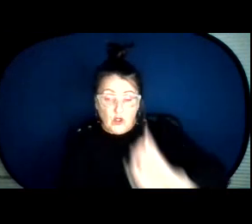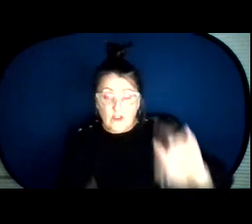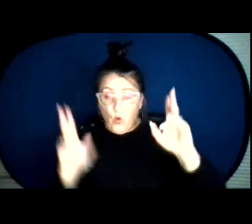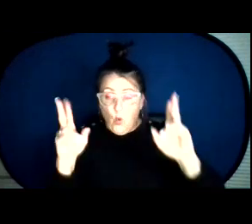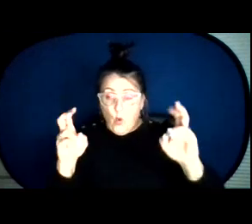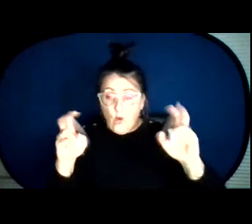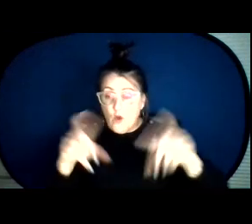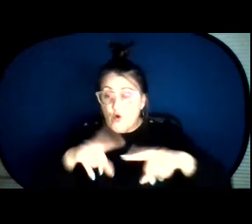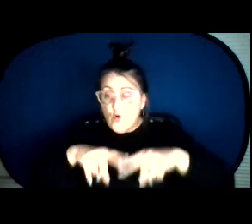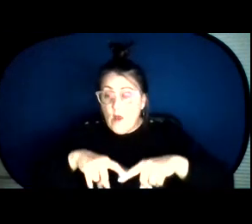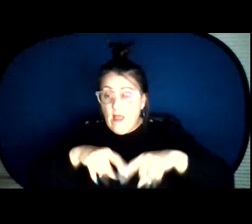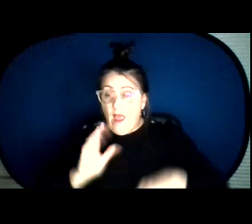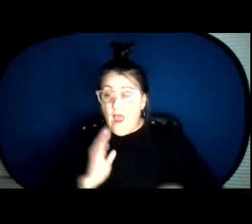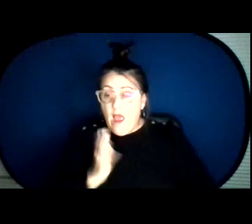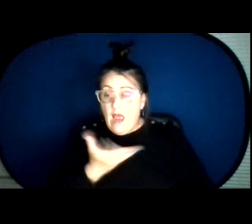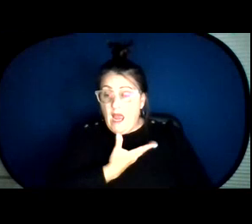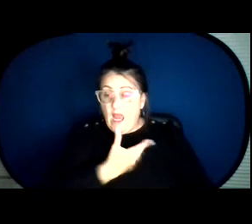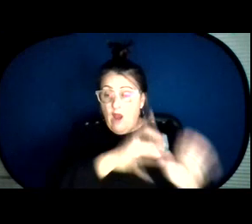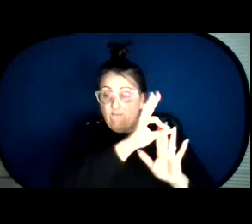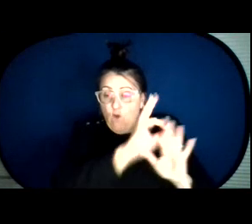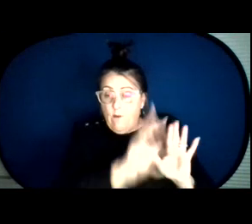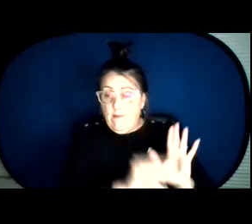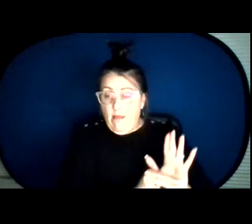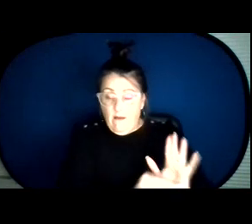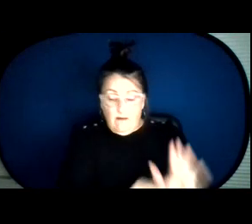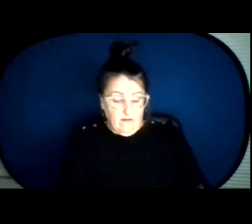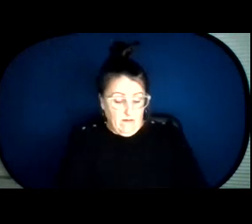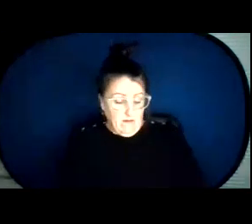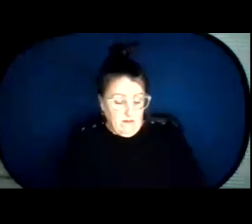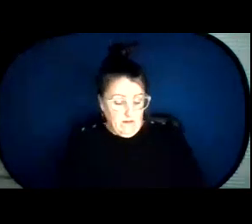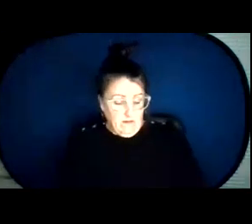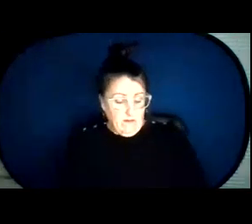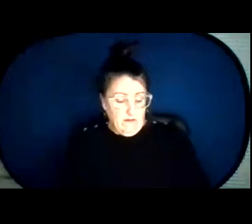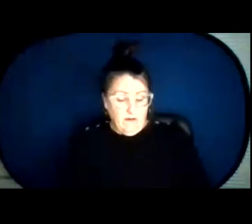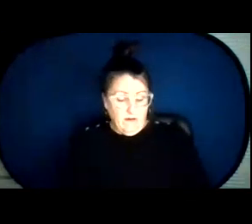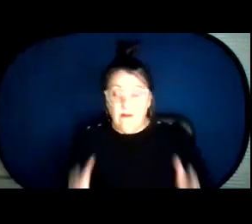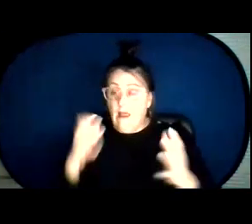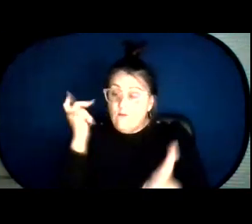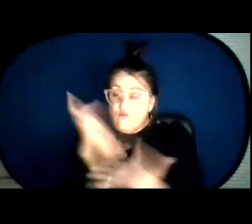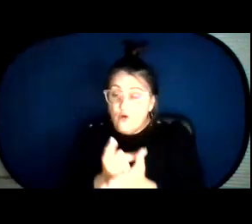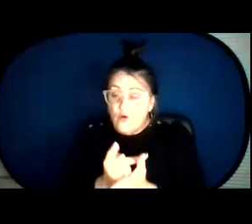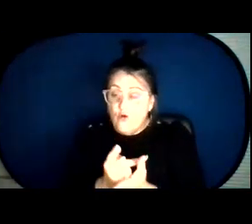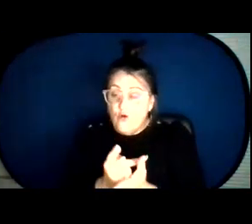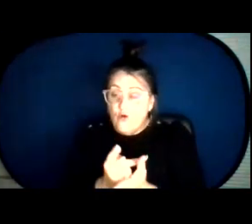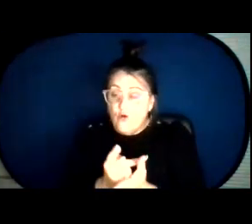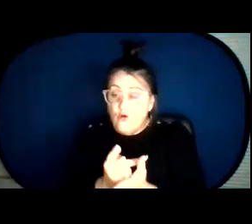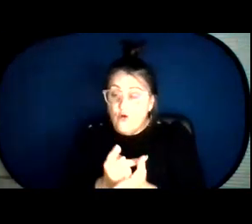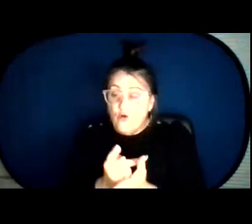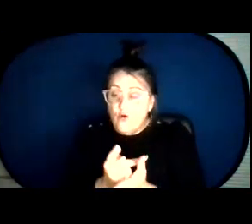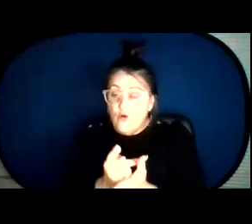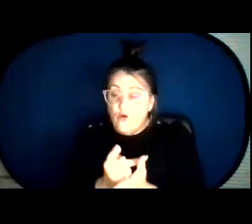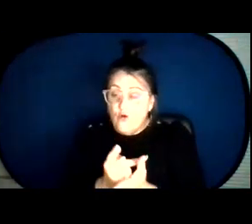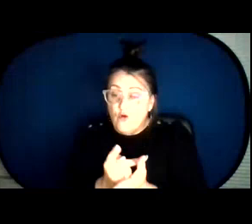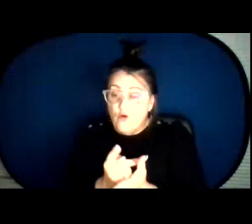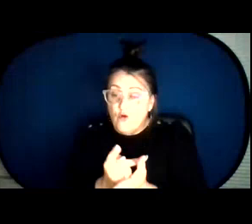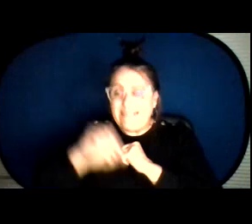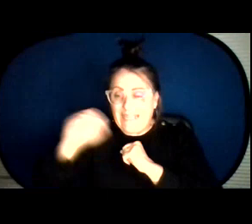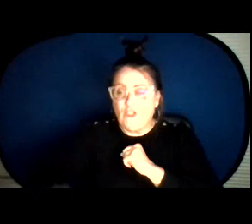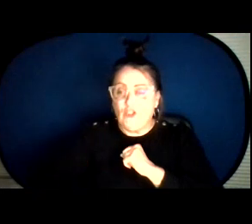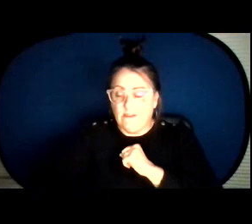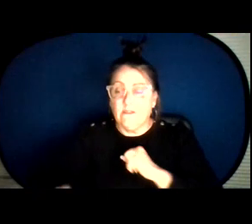on the formulas used to estimate housing cost. Caltrans has also granted several tenant-requested time extensions. As a result